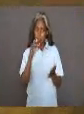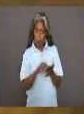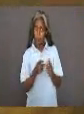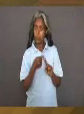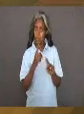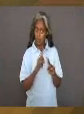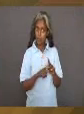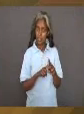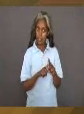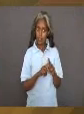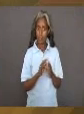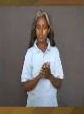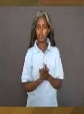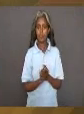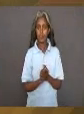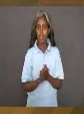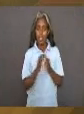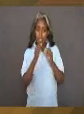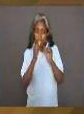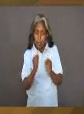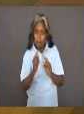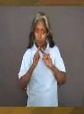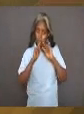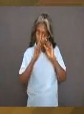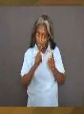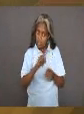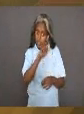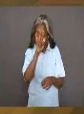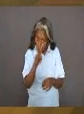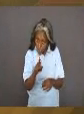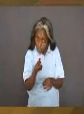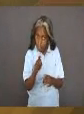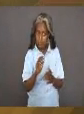Welcome back, everyone. Were you able to answer the question?